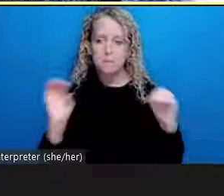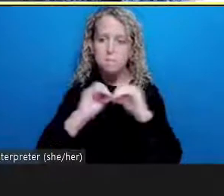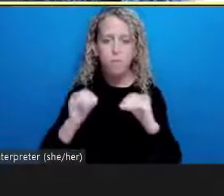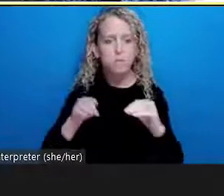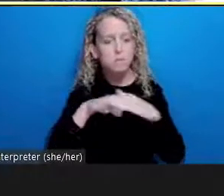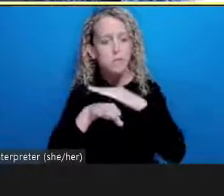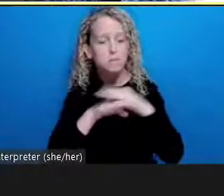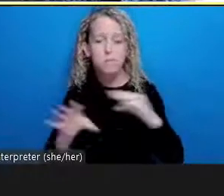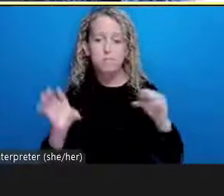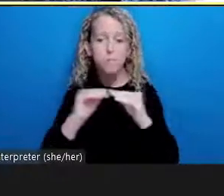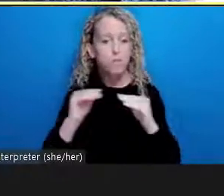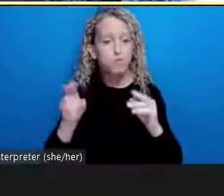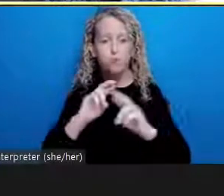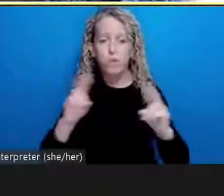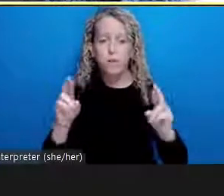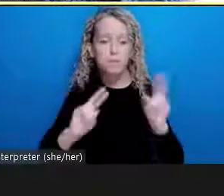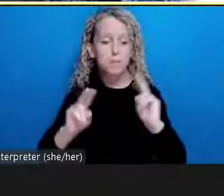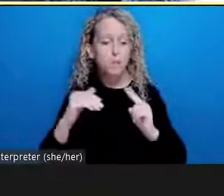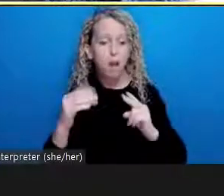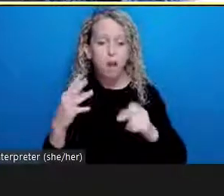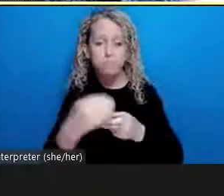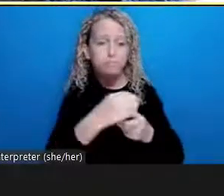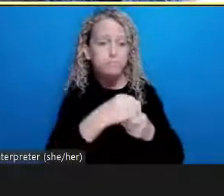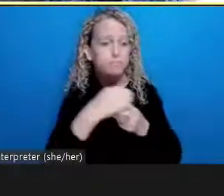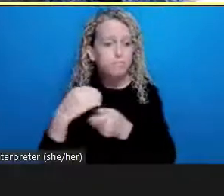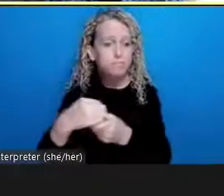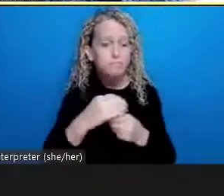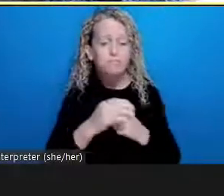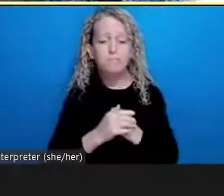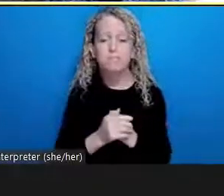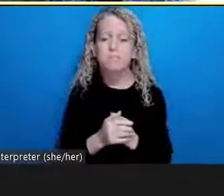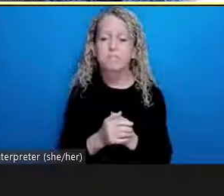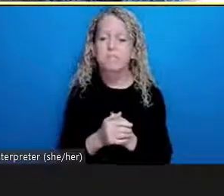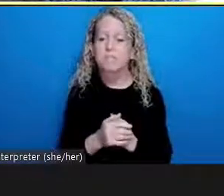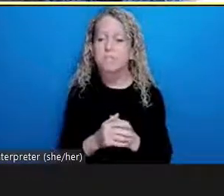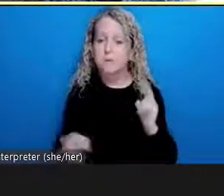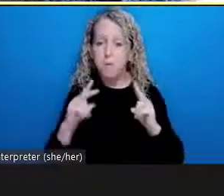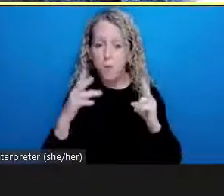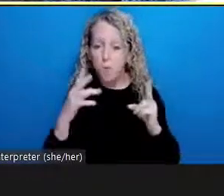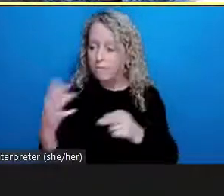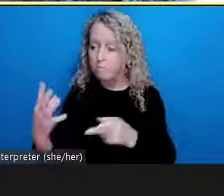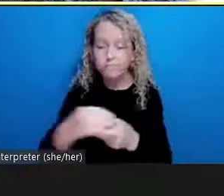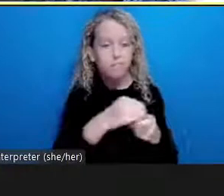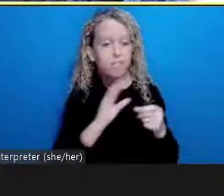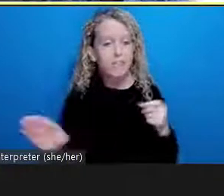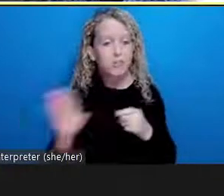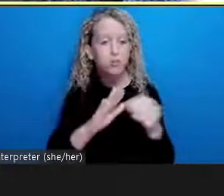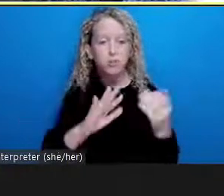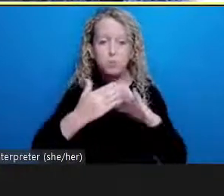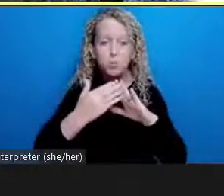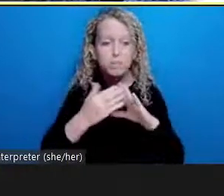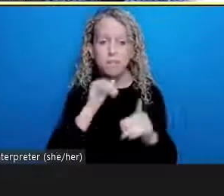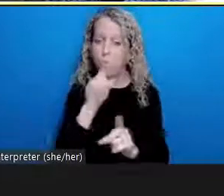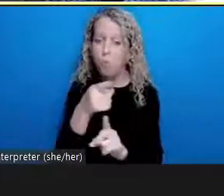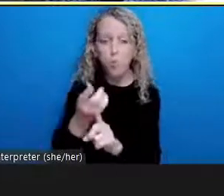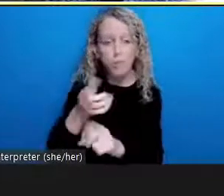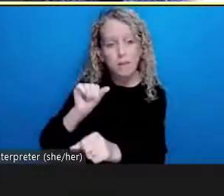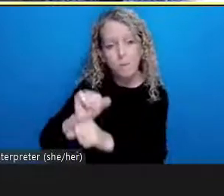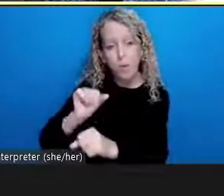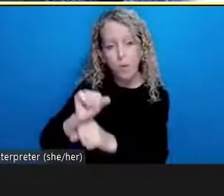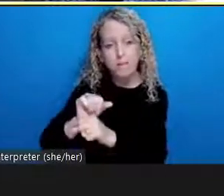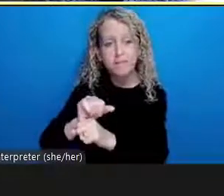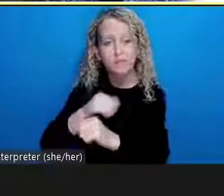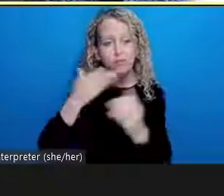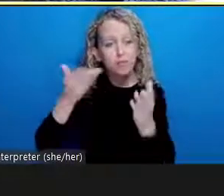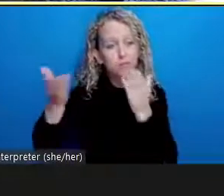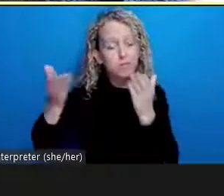with disabilities participate fully in all aspects of their community, including accessing employment and services,